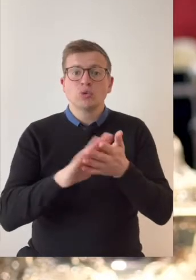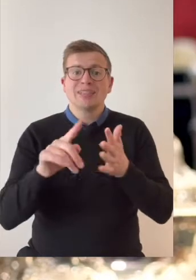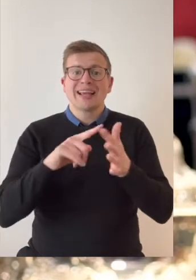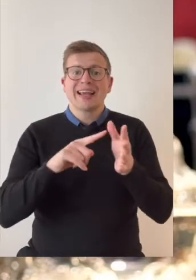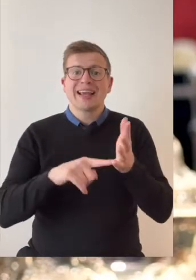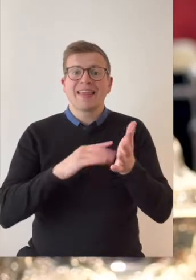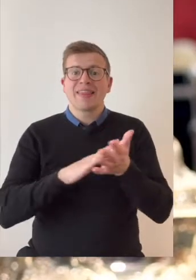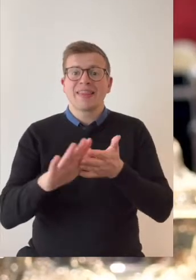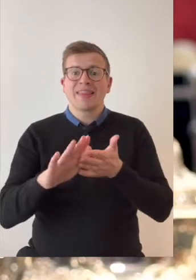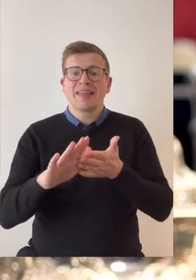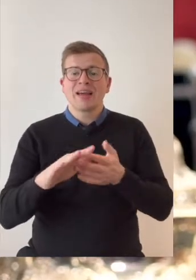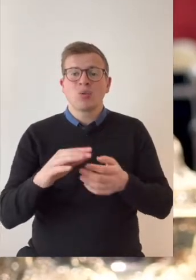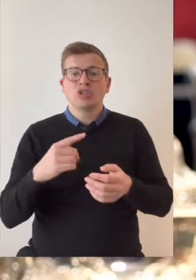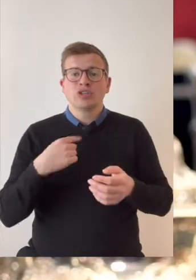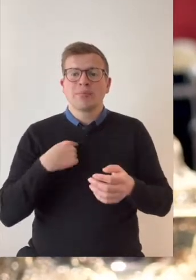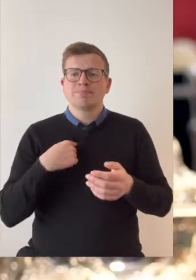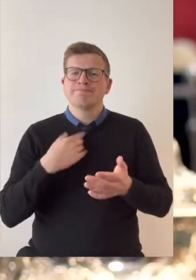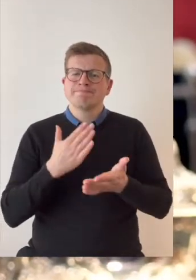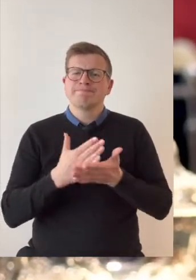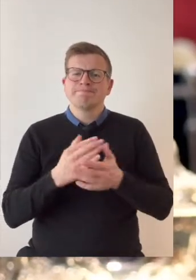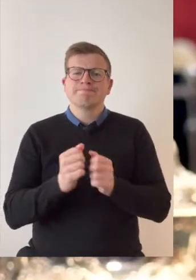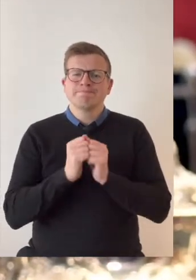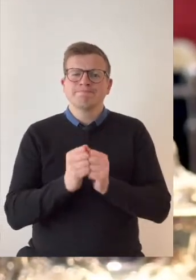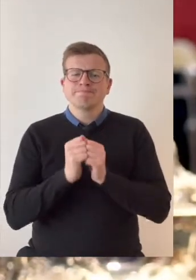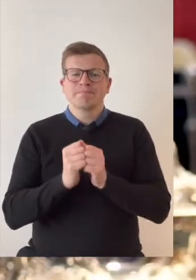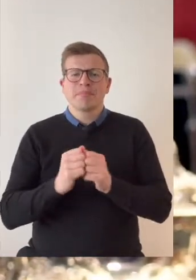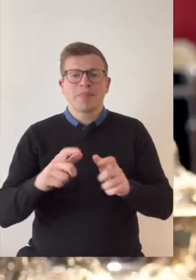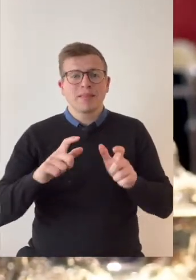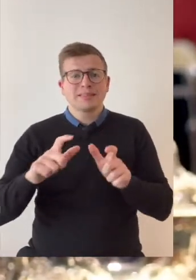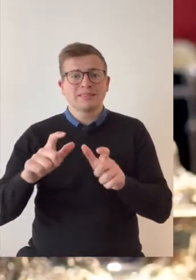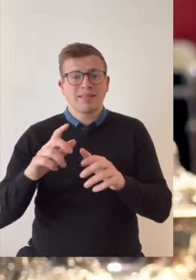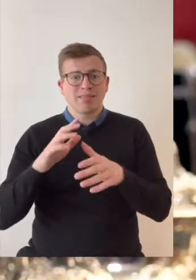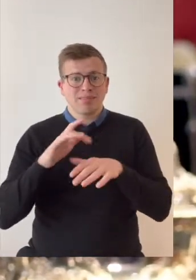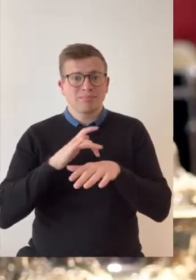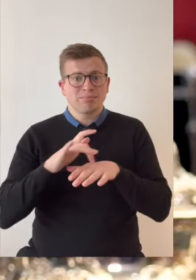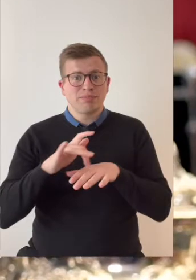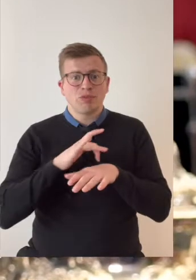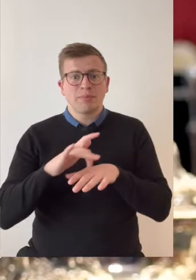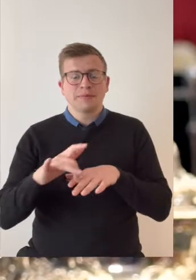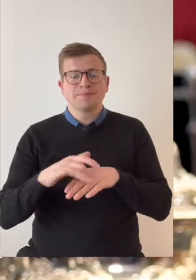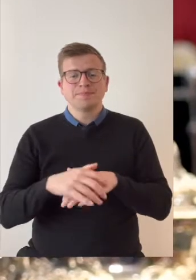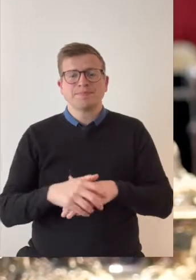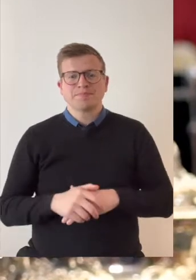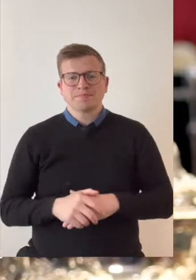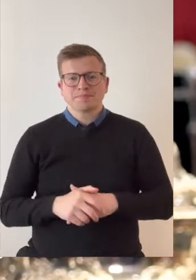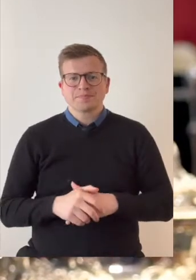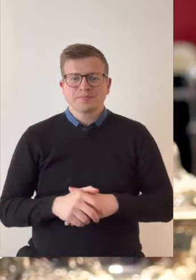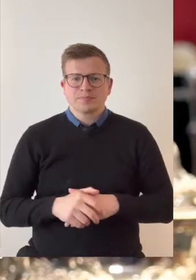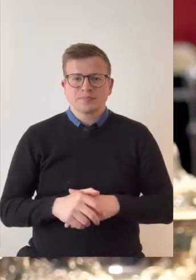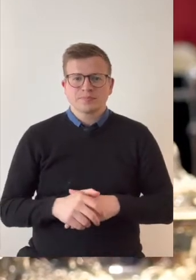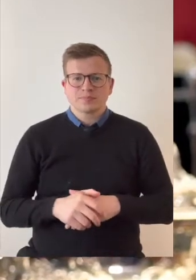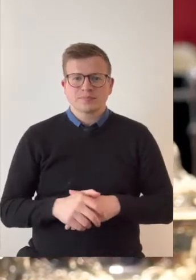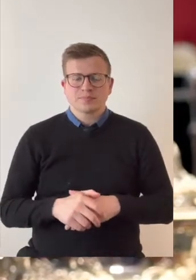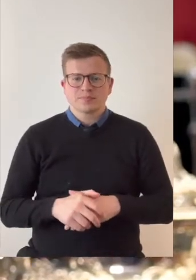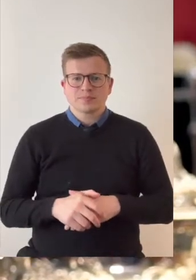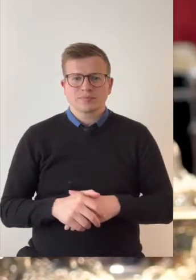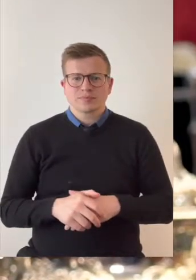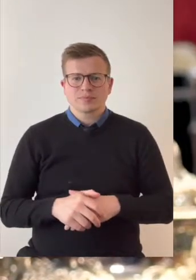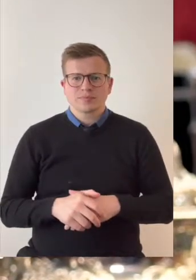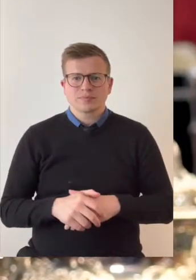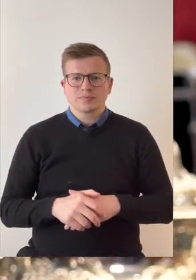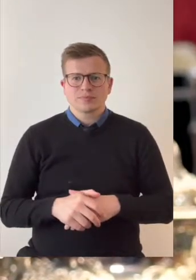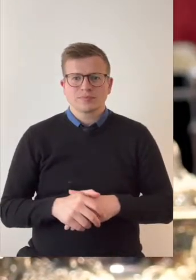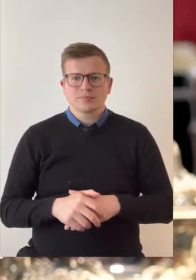at Roadheath, which I'm thankful they're still performing. And